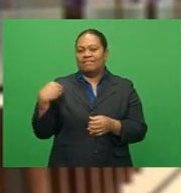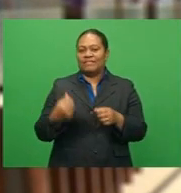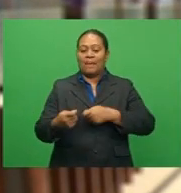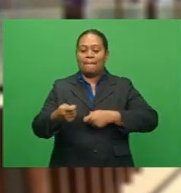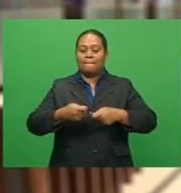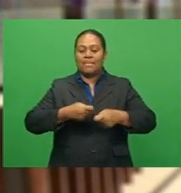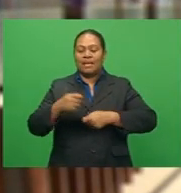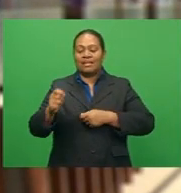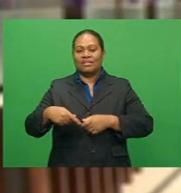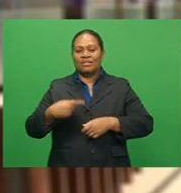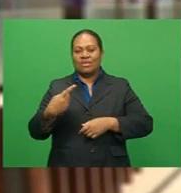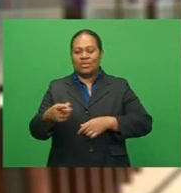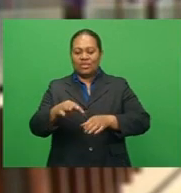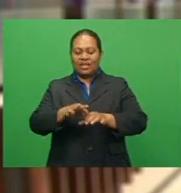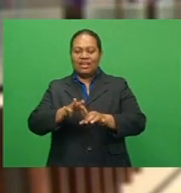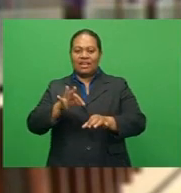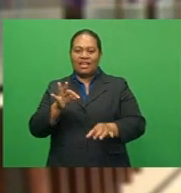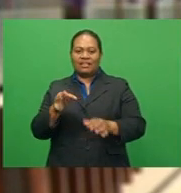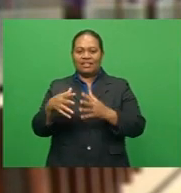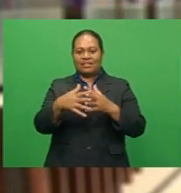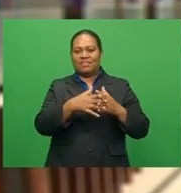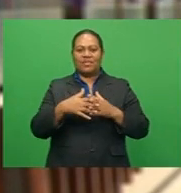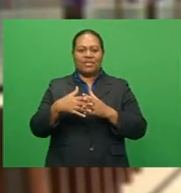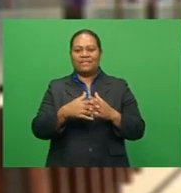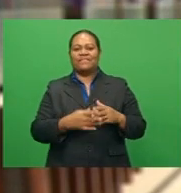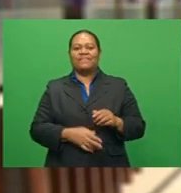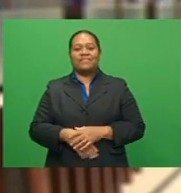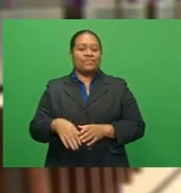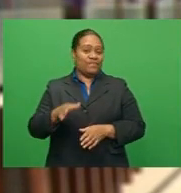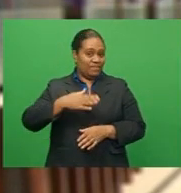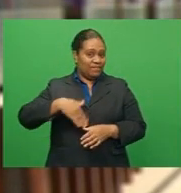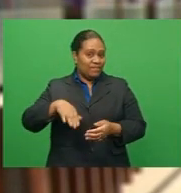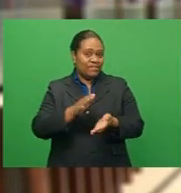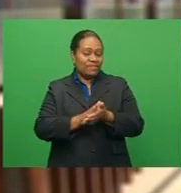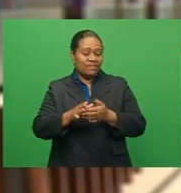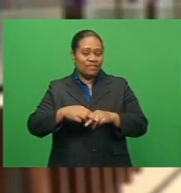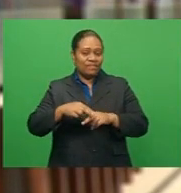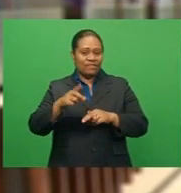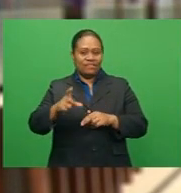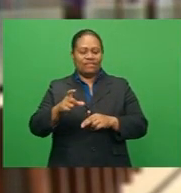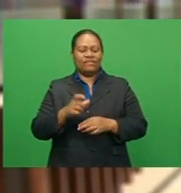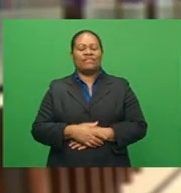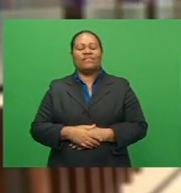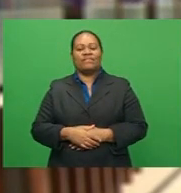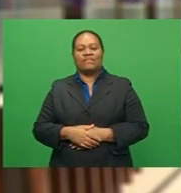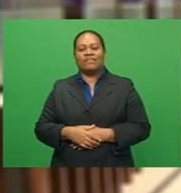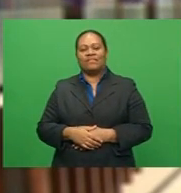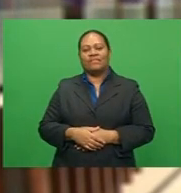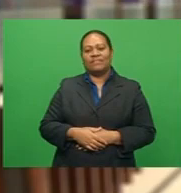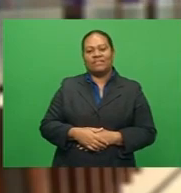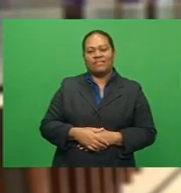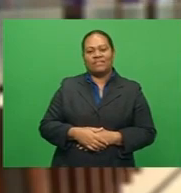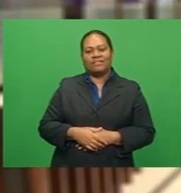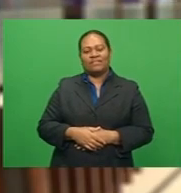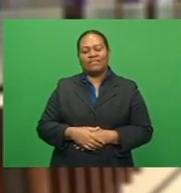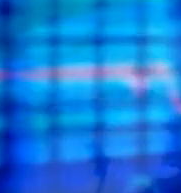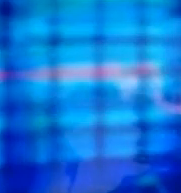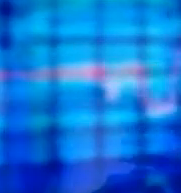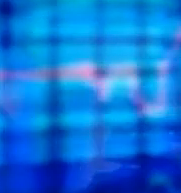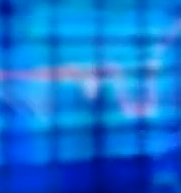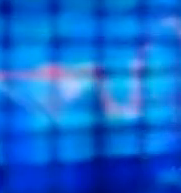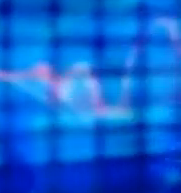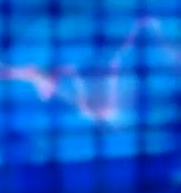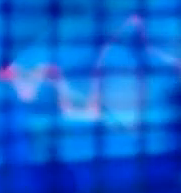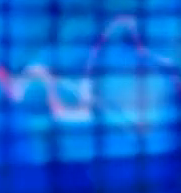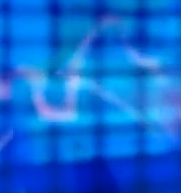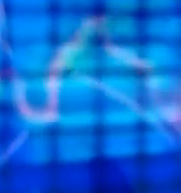tomorrow, Election Day in the US. That's all from your local stock market and from HFC Bank, Vinaka.